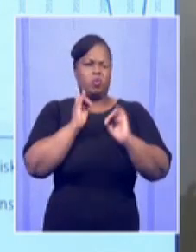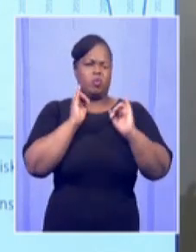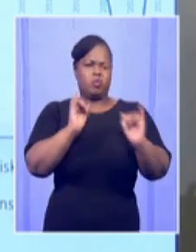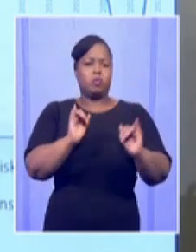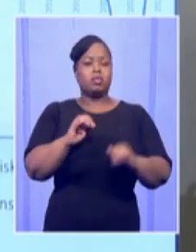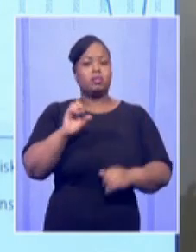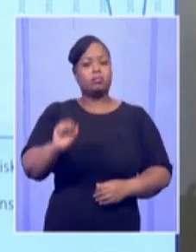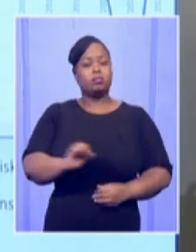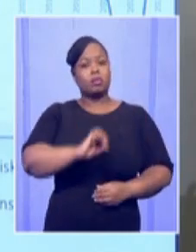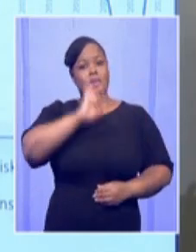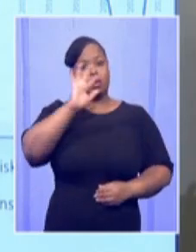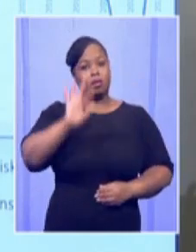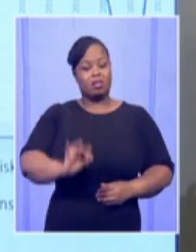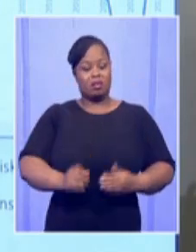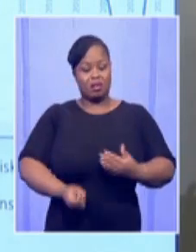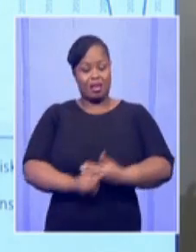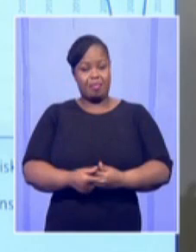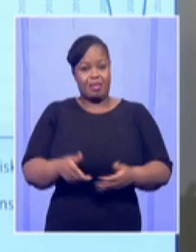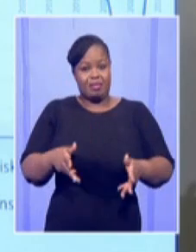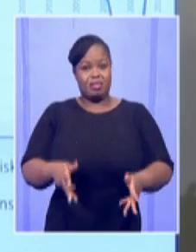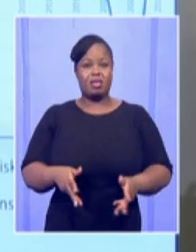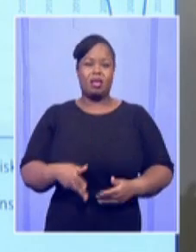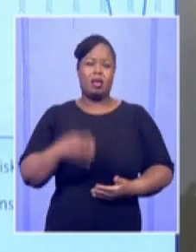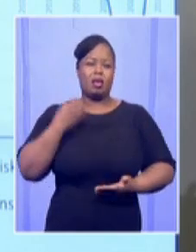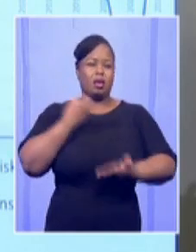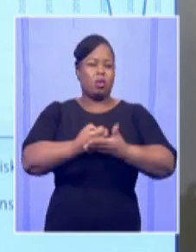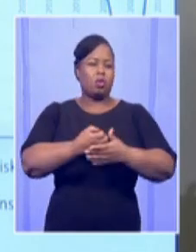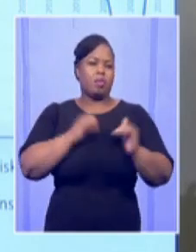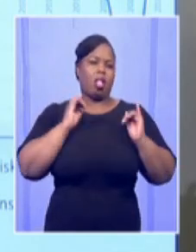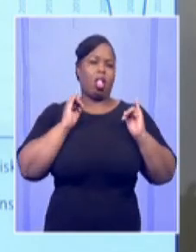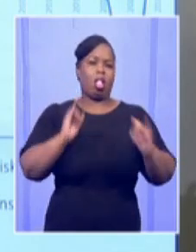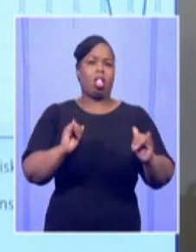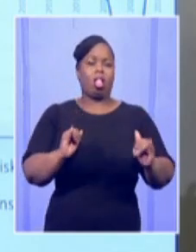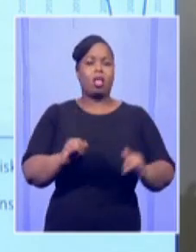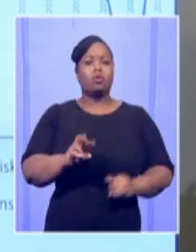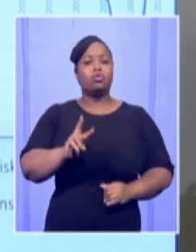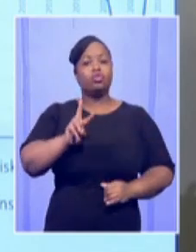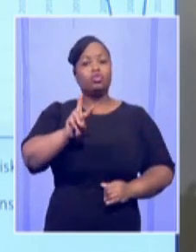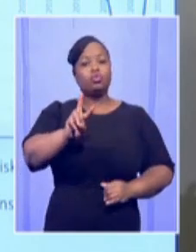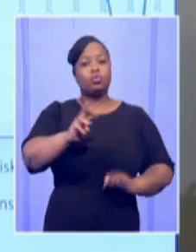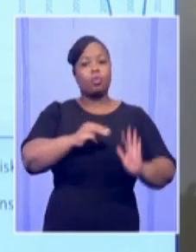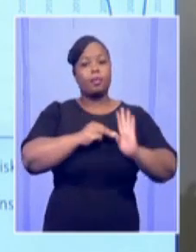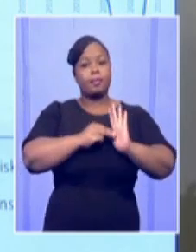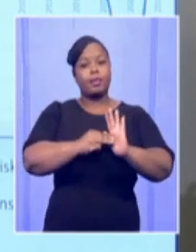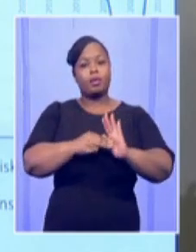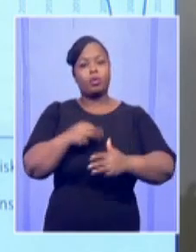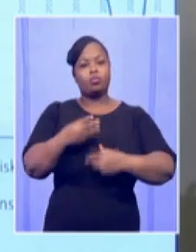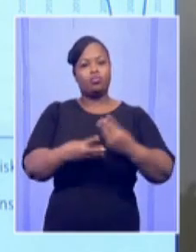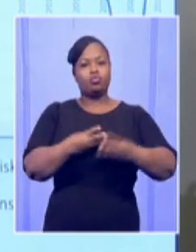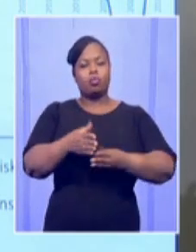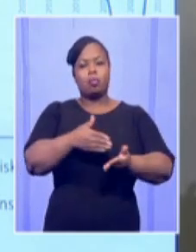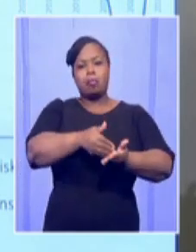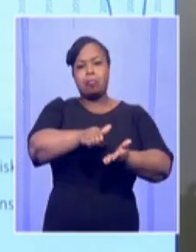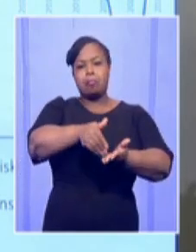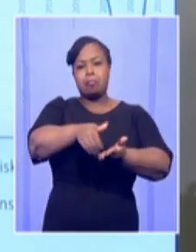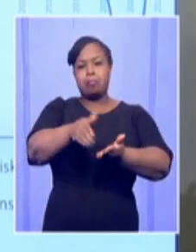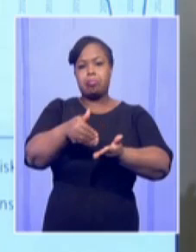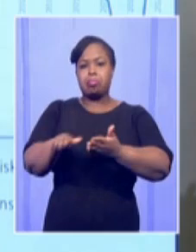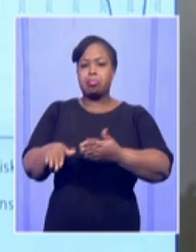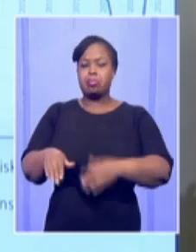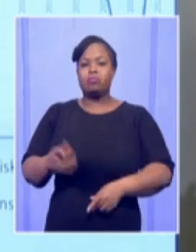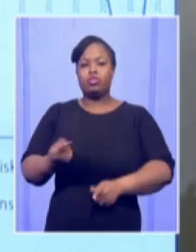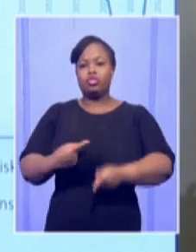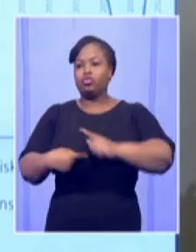time when the economy was very fragile. We lost 2 million jobs, trade and investment halted, and also